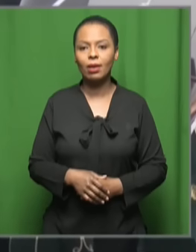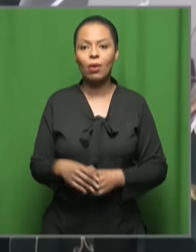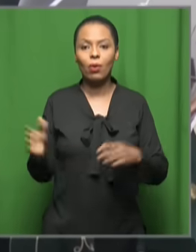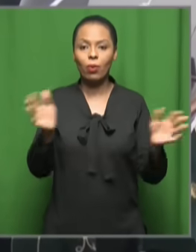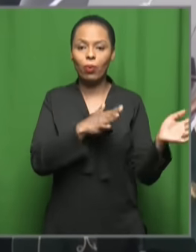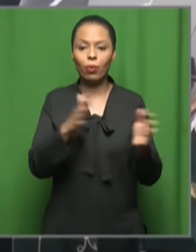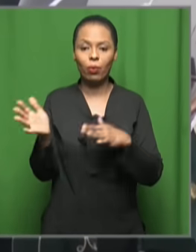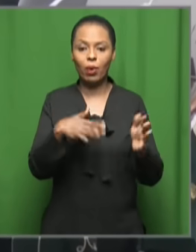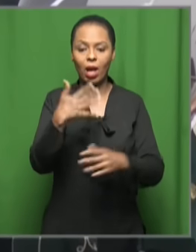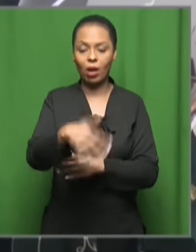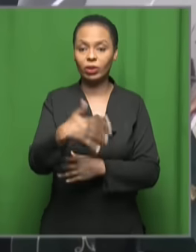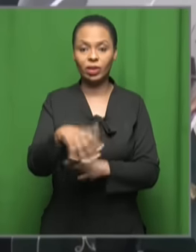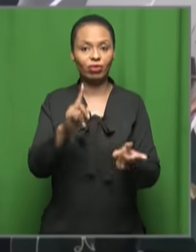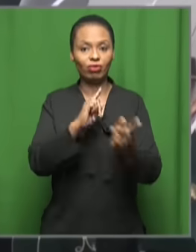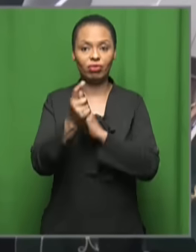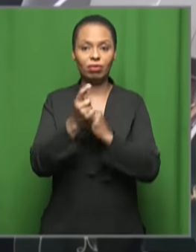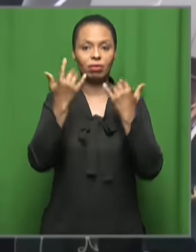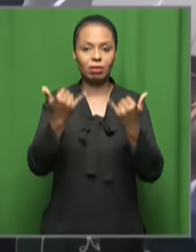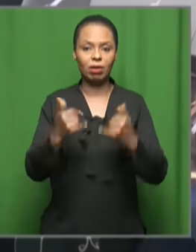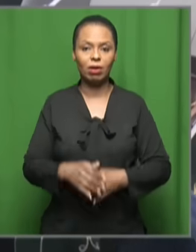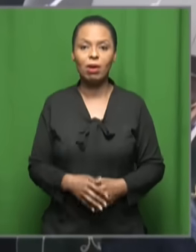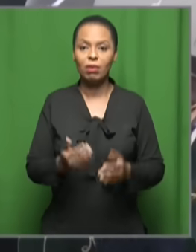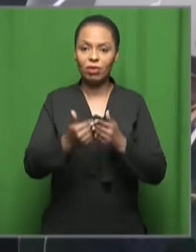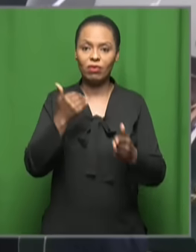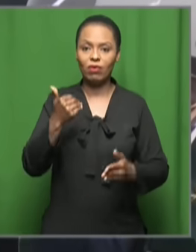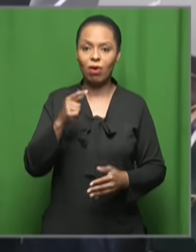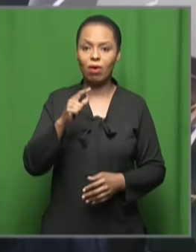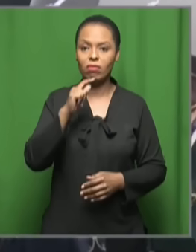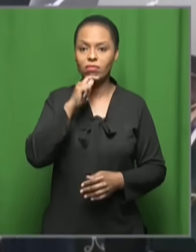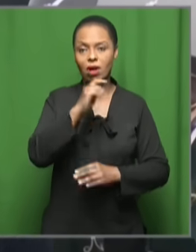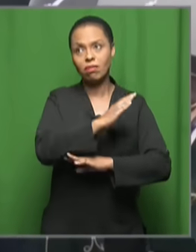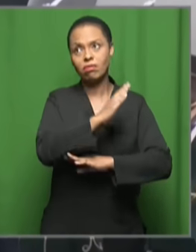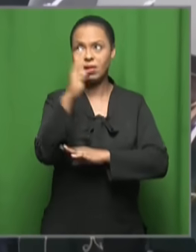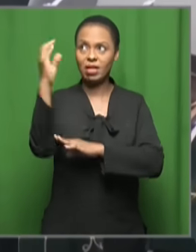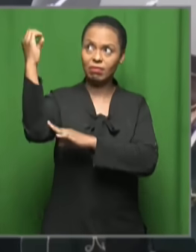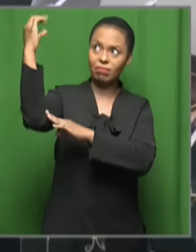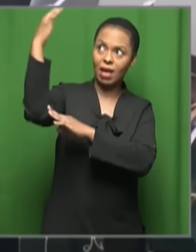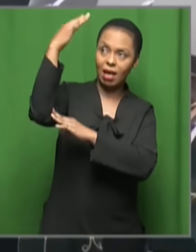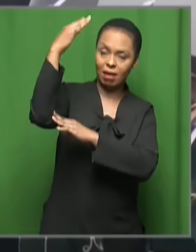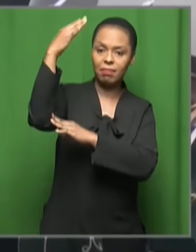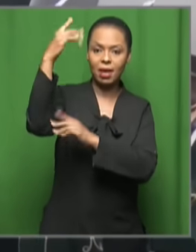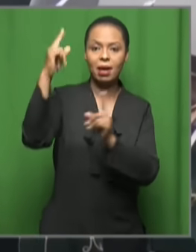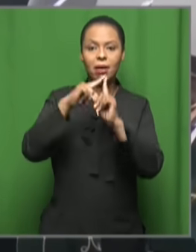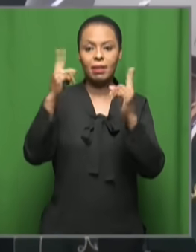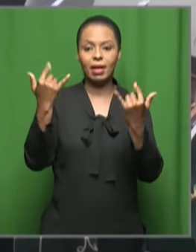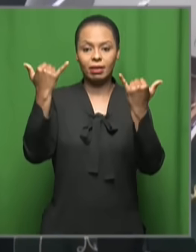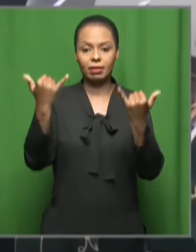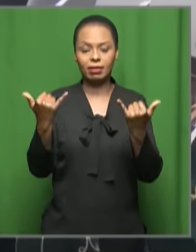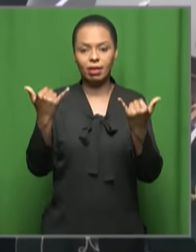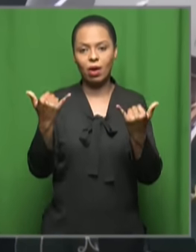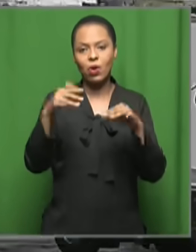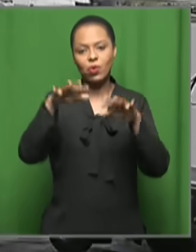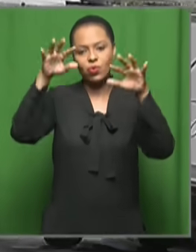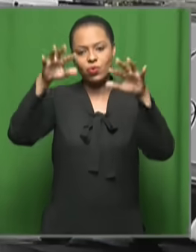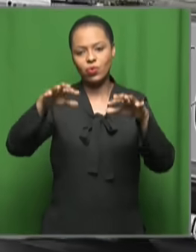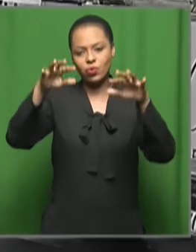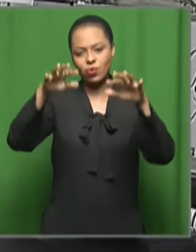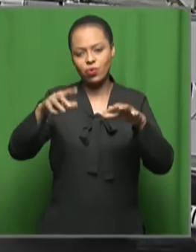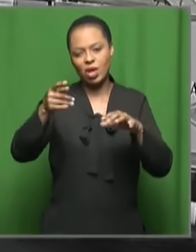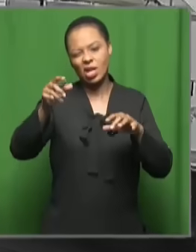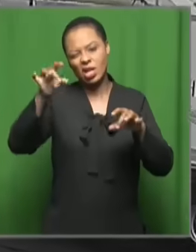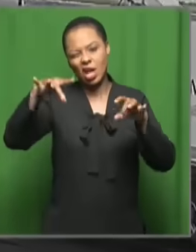quite significantly, Unati, from sunny late spring South African day to a bit of rain about,